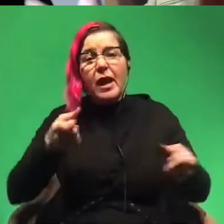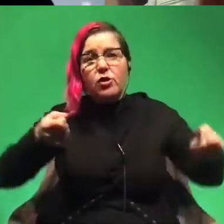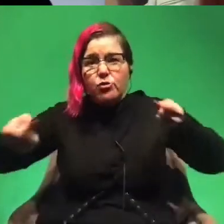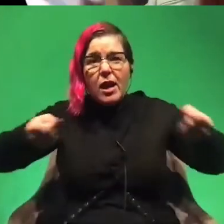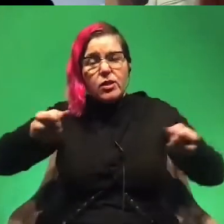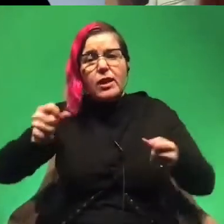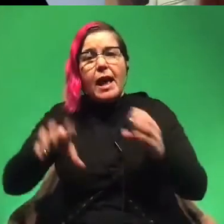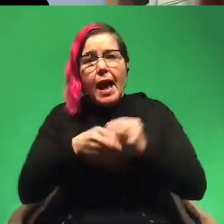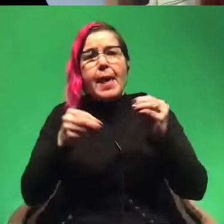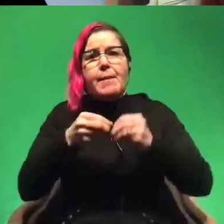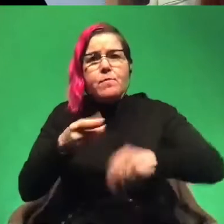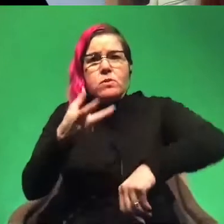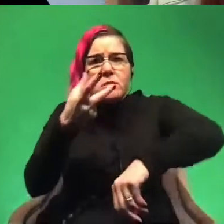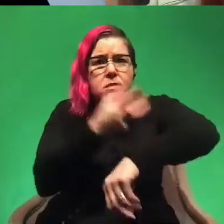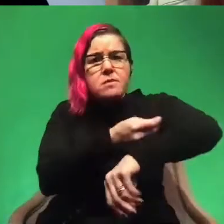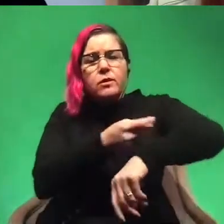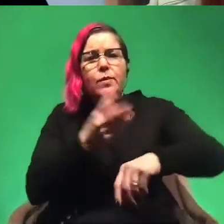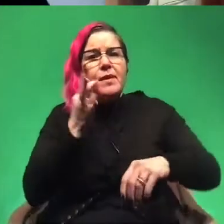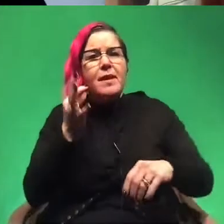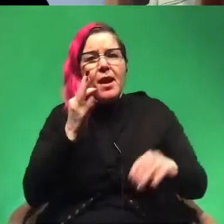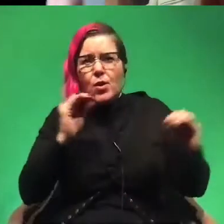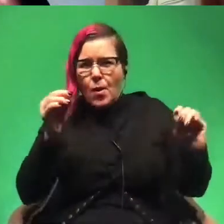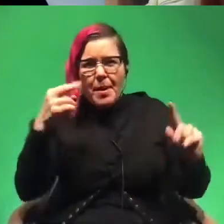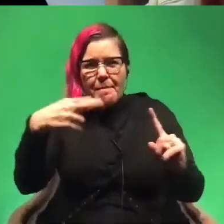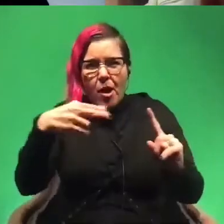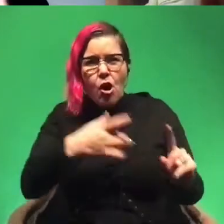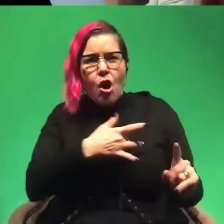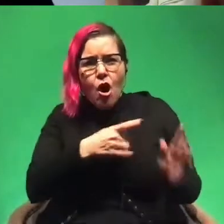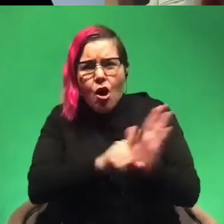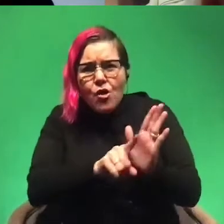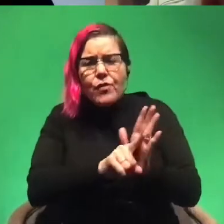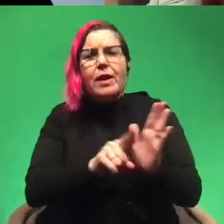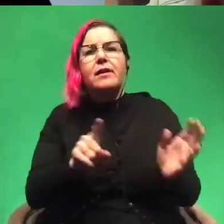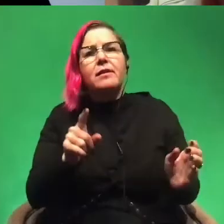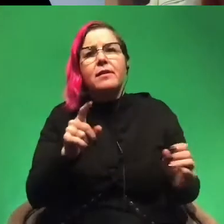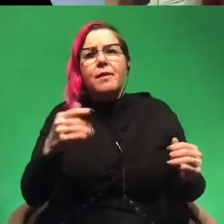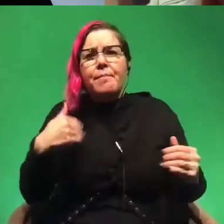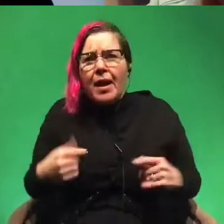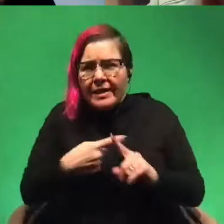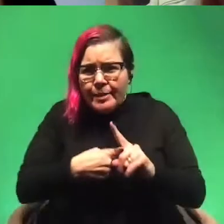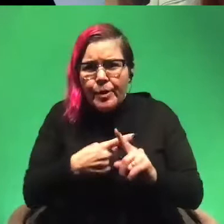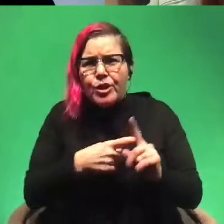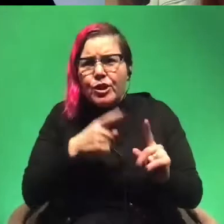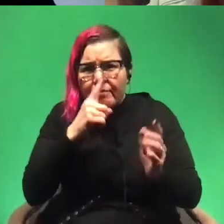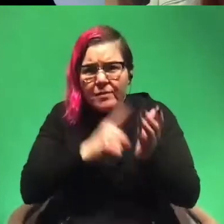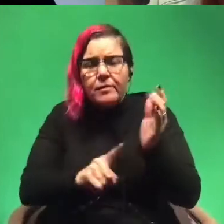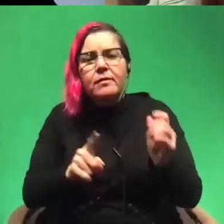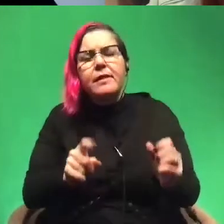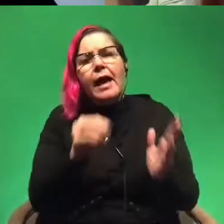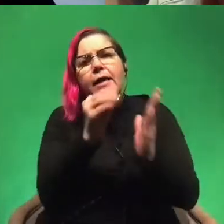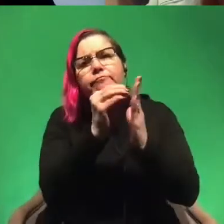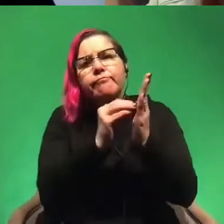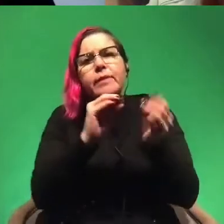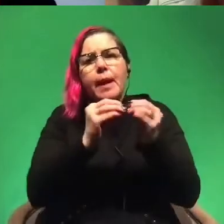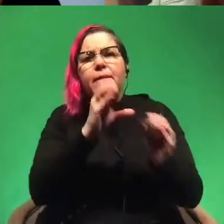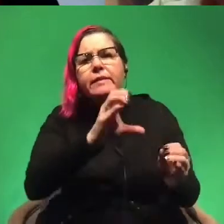more anesthetic to the cat, and there's no one there to monitor the heart rate. There's no one monitoring the body temperature. Yes, he's reporting the number of cc's